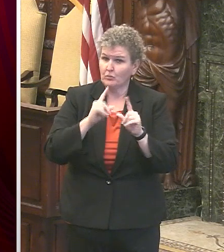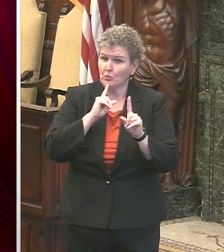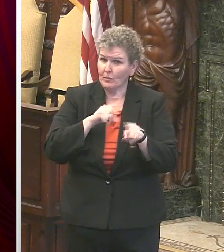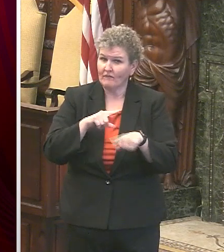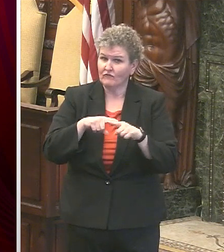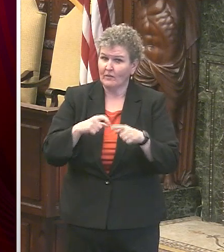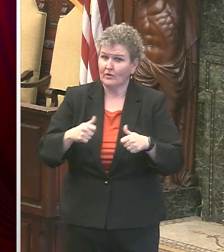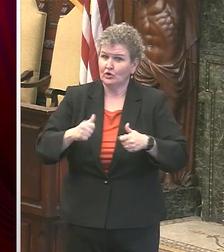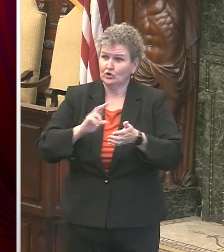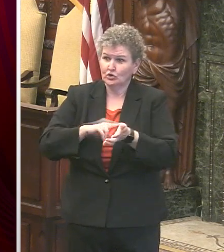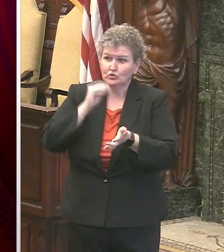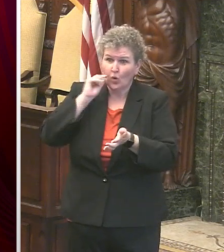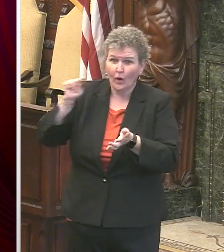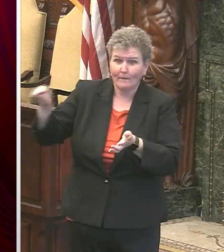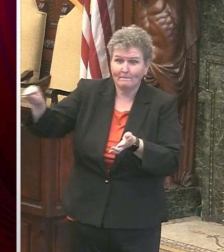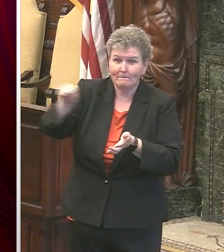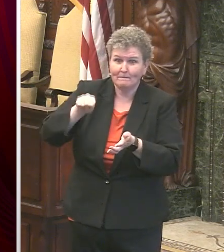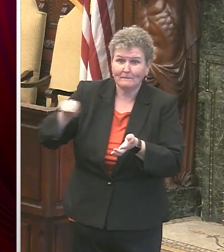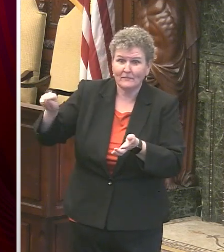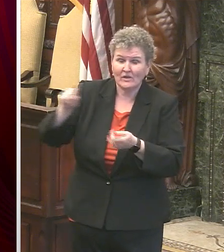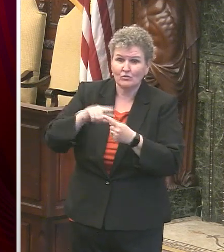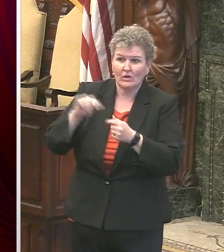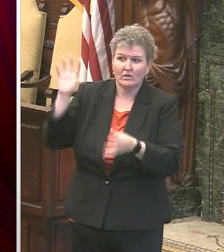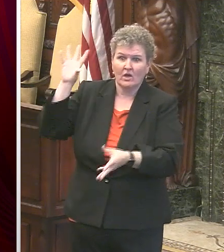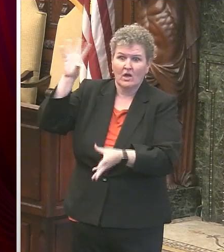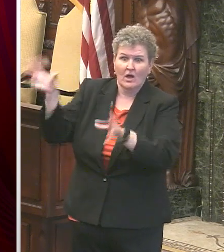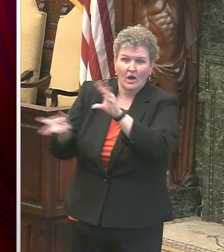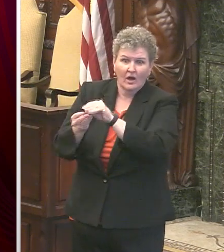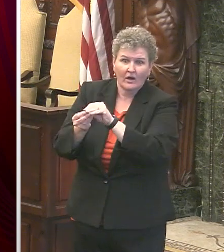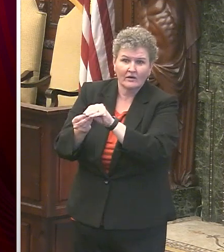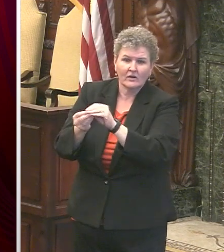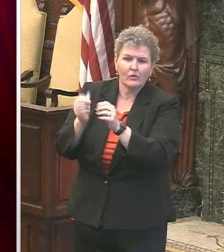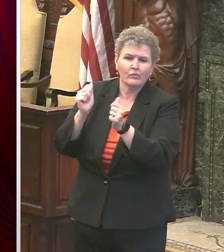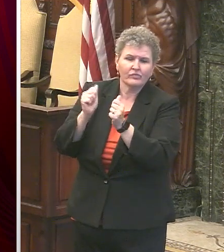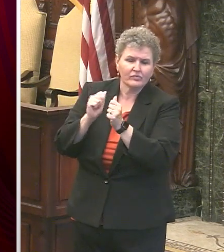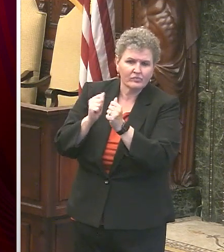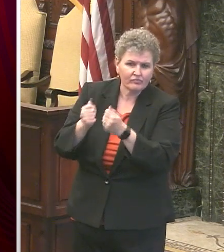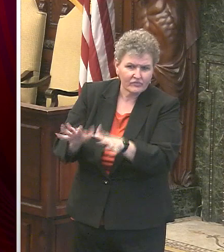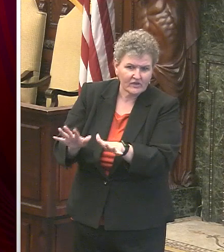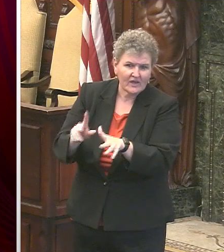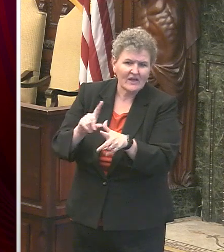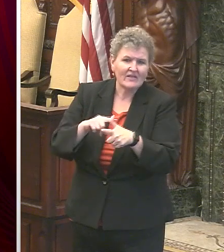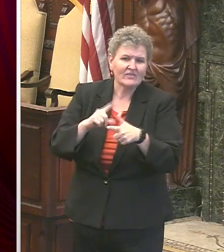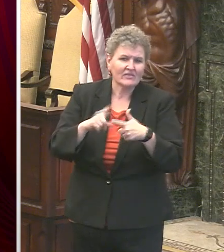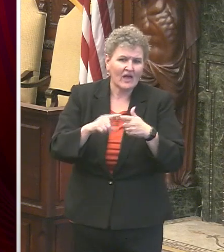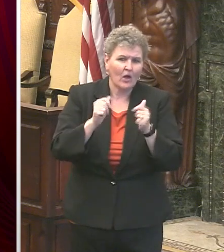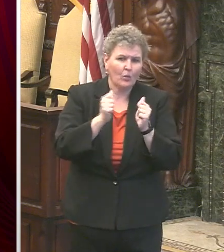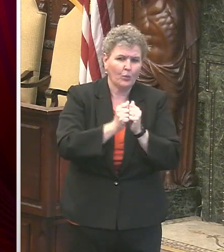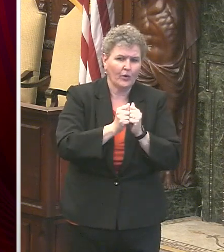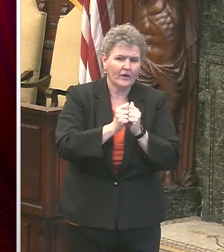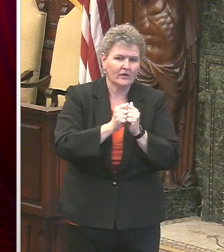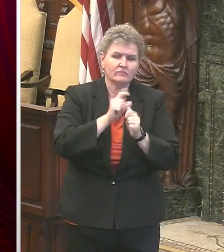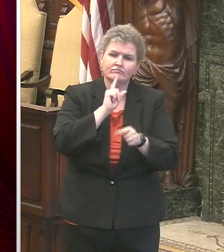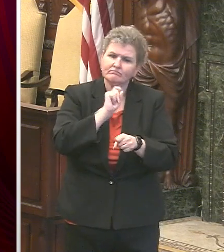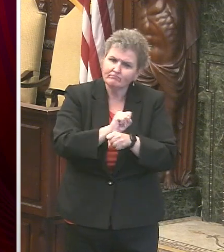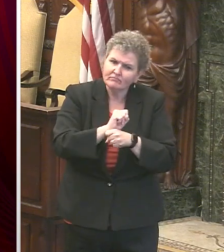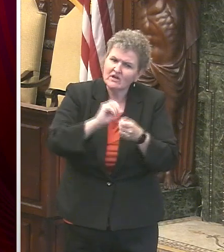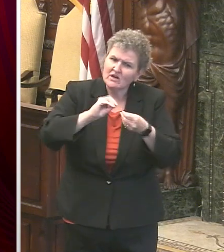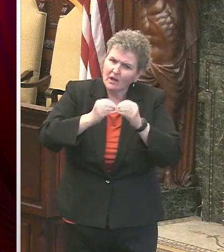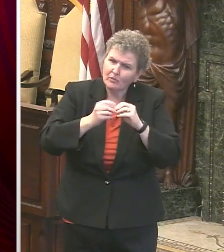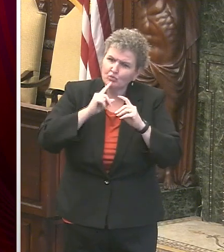residents, cumulatively since the beginning of the epidemic. And then we got an estimate of the number of people living in those nursing